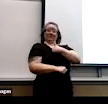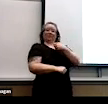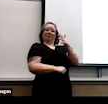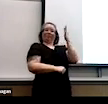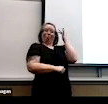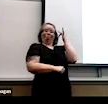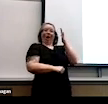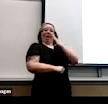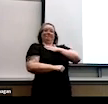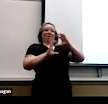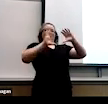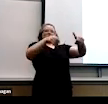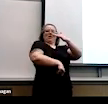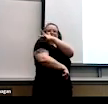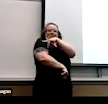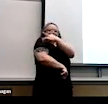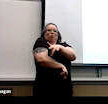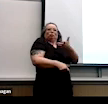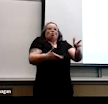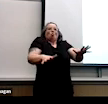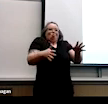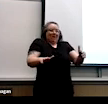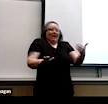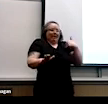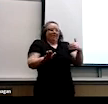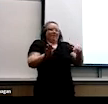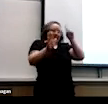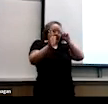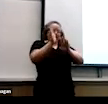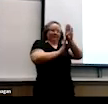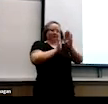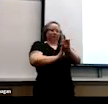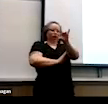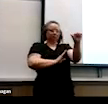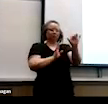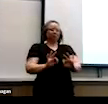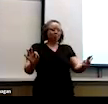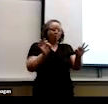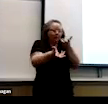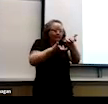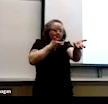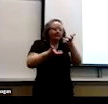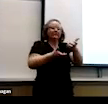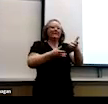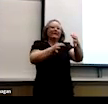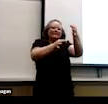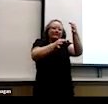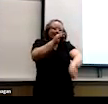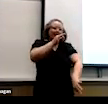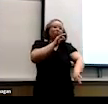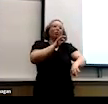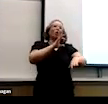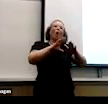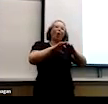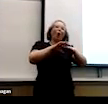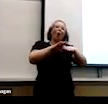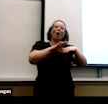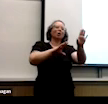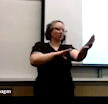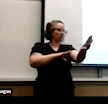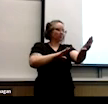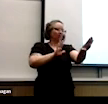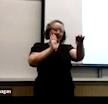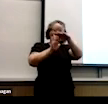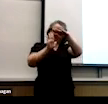vegetables. I'm gonna start this donepezil medication. We're gonna contact home and community care. They go home with